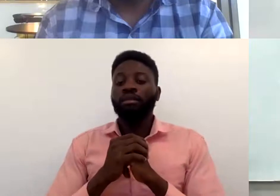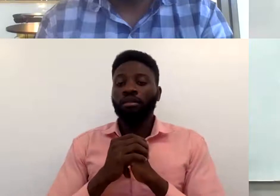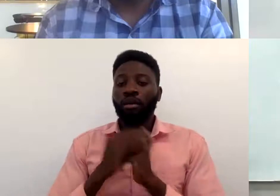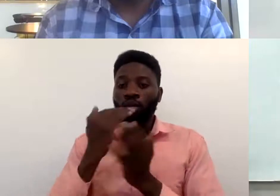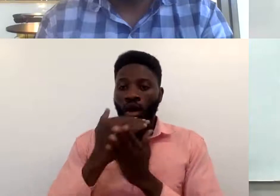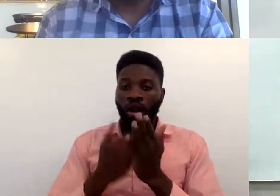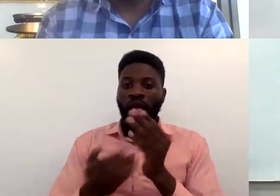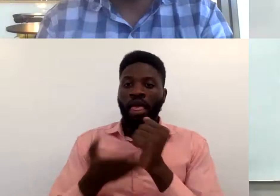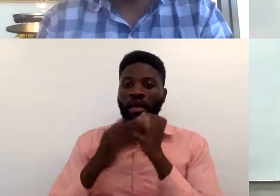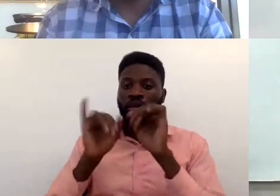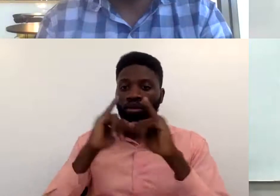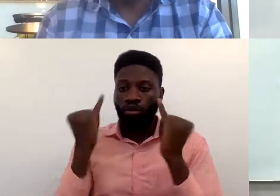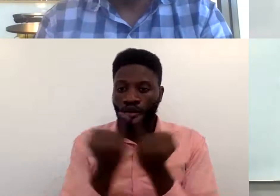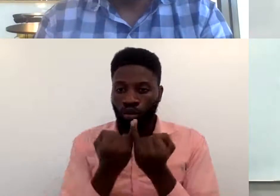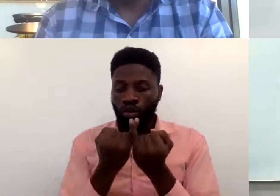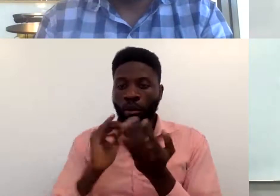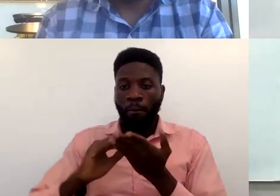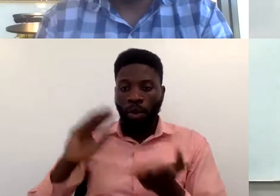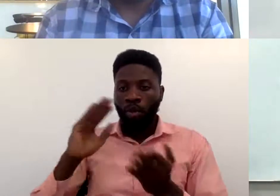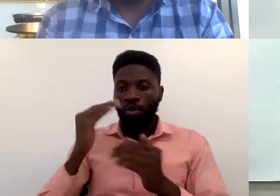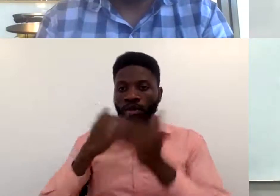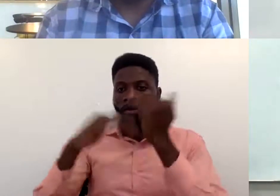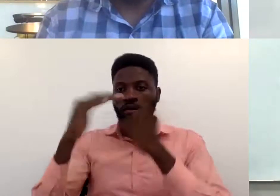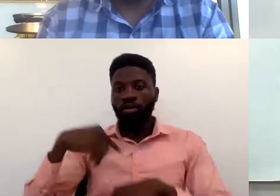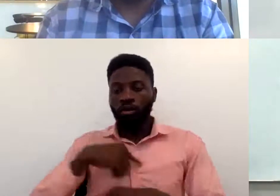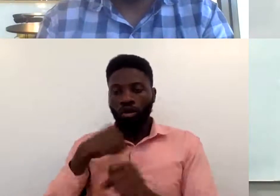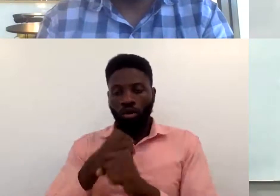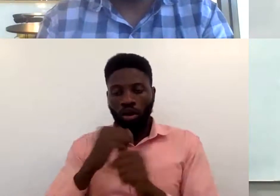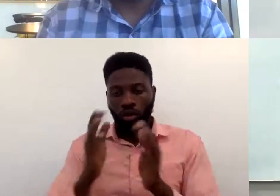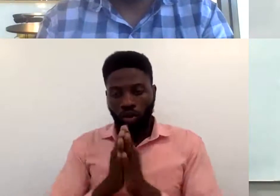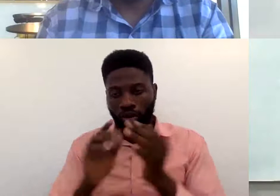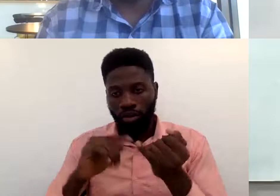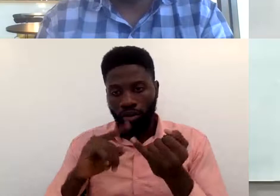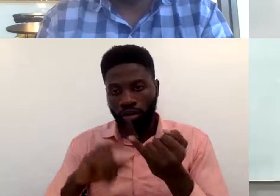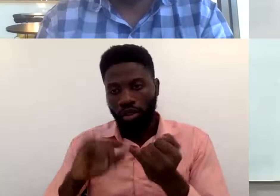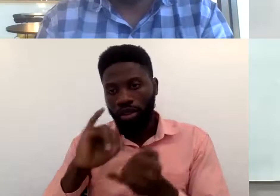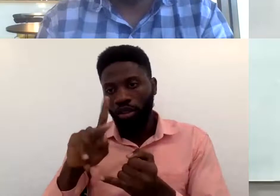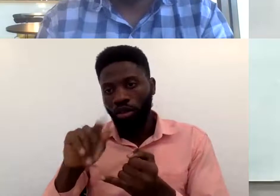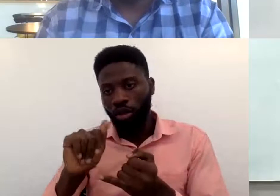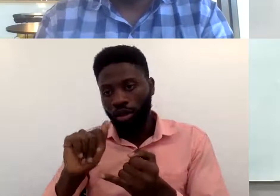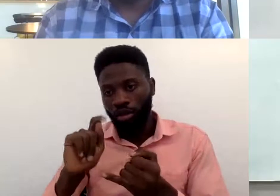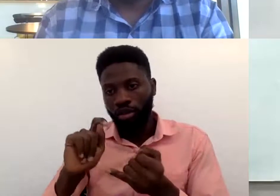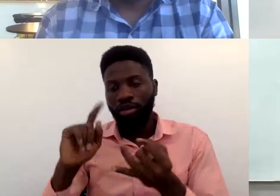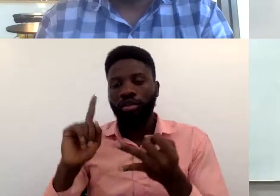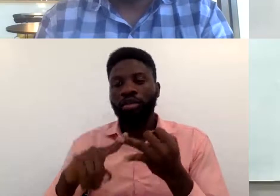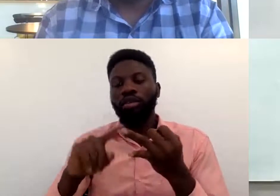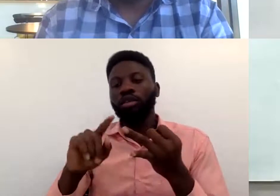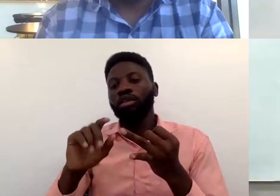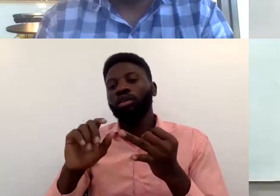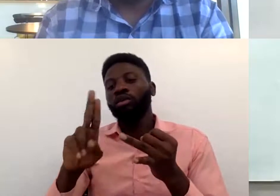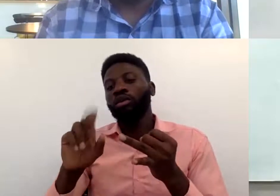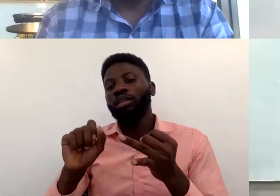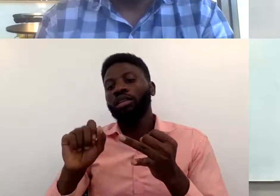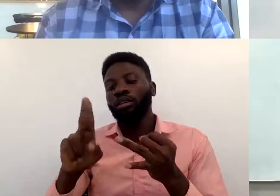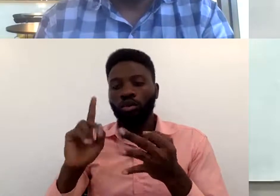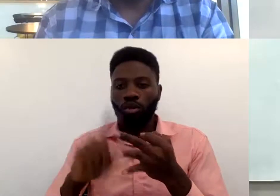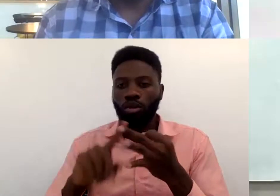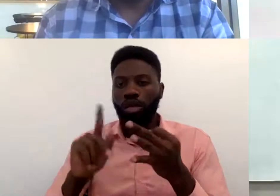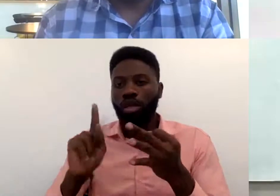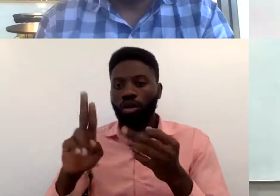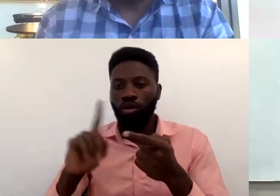5 universities that we've been working with. That is JKUAT, USIU, KU,